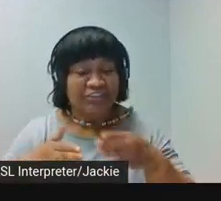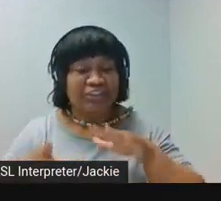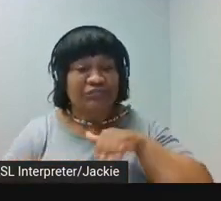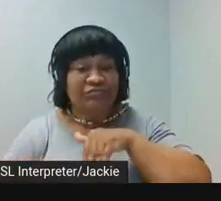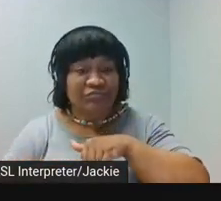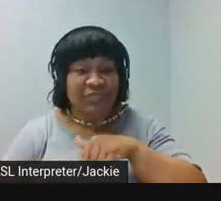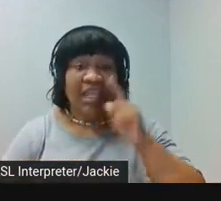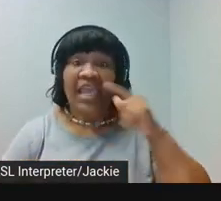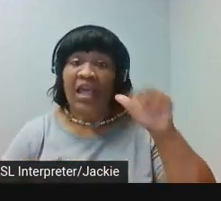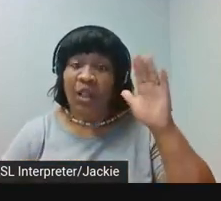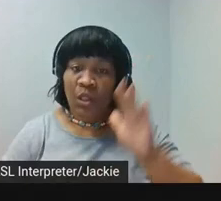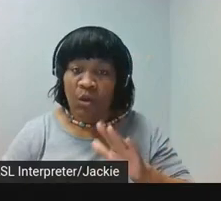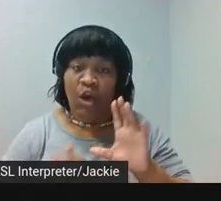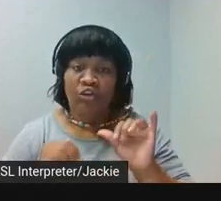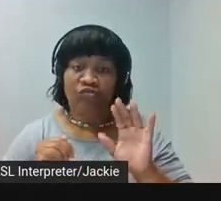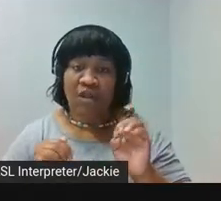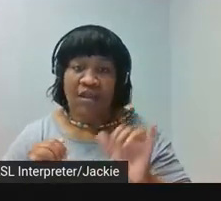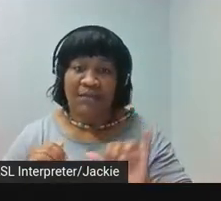lower crime rates.